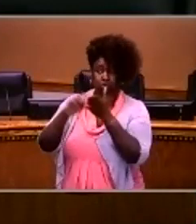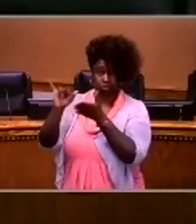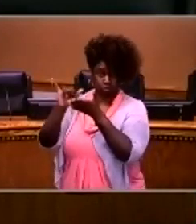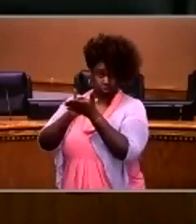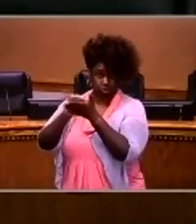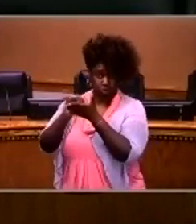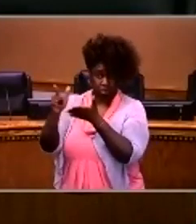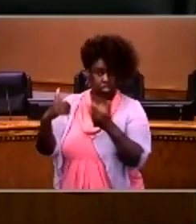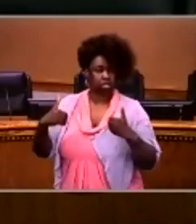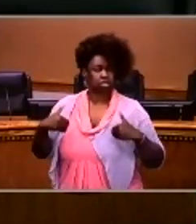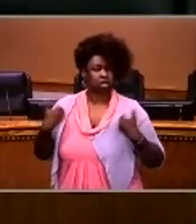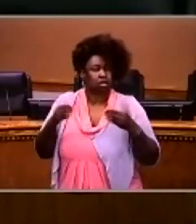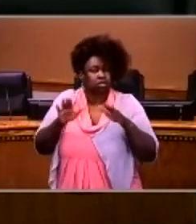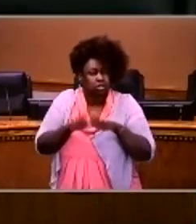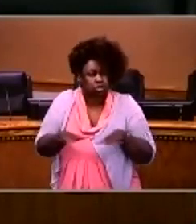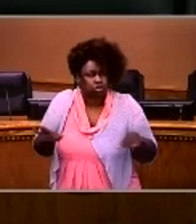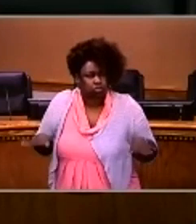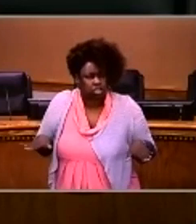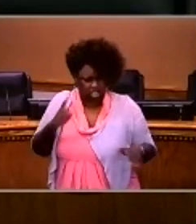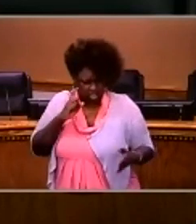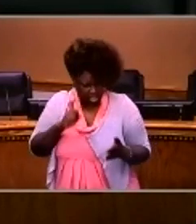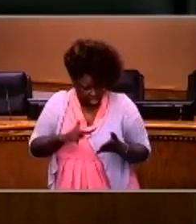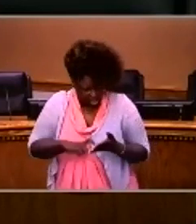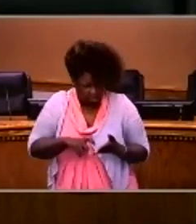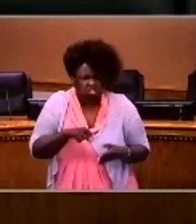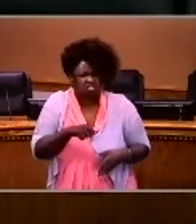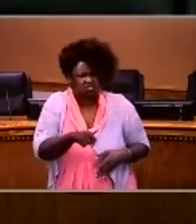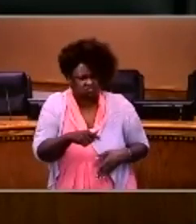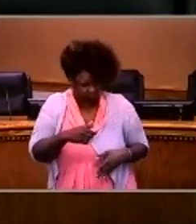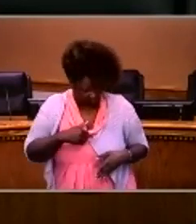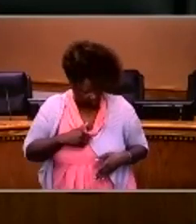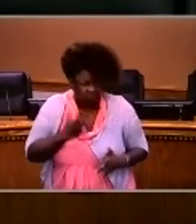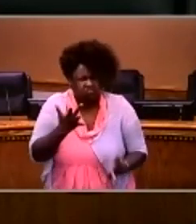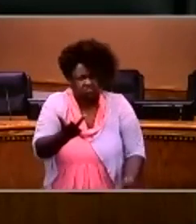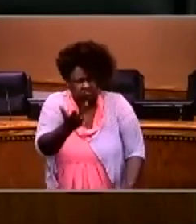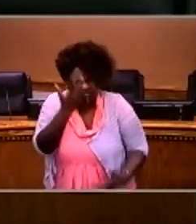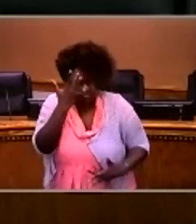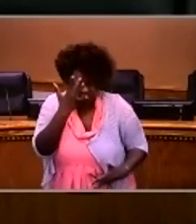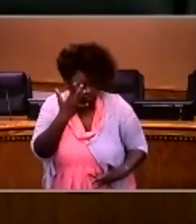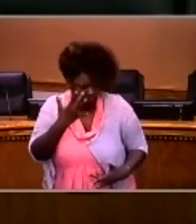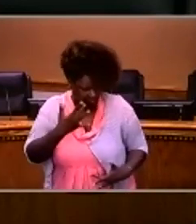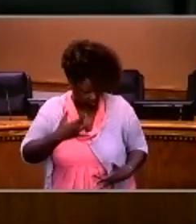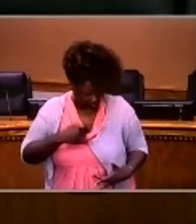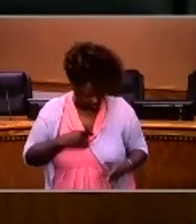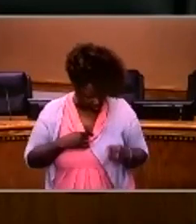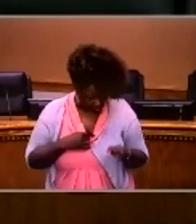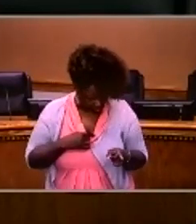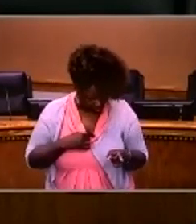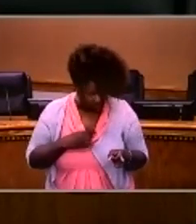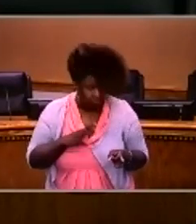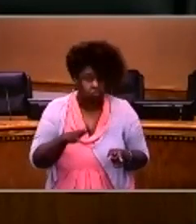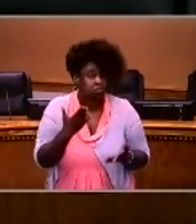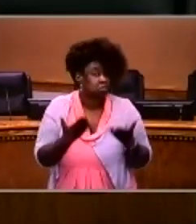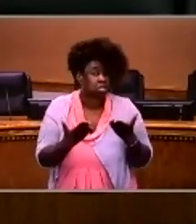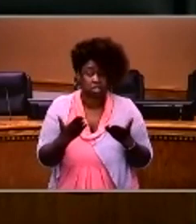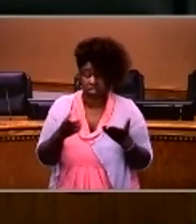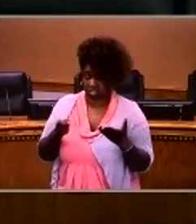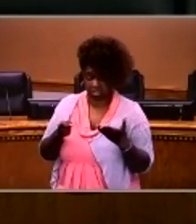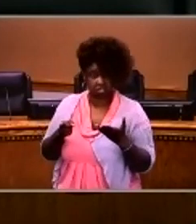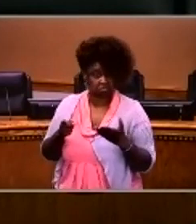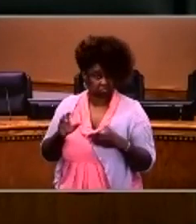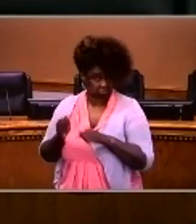children who present with a inflammatory syndrome that may be related to COVID-19. We sometimes see